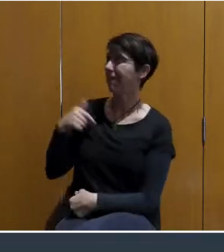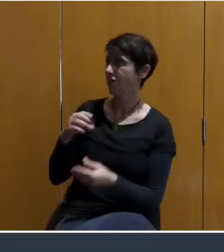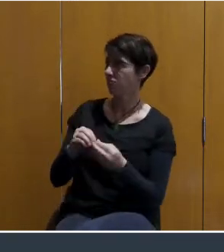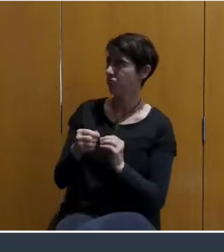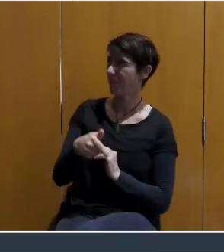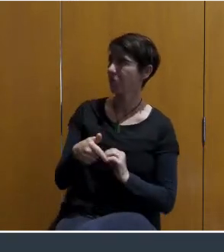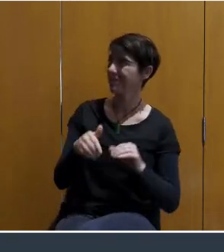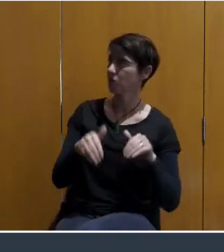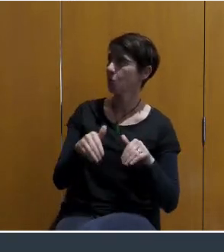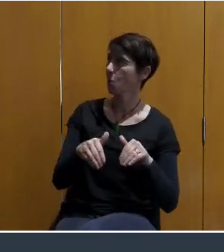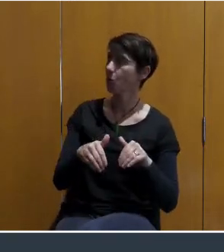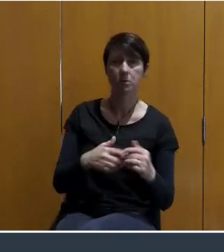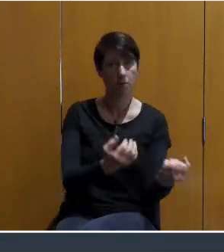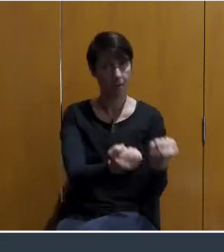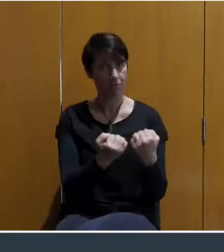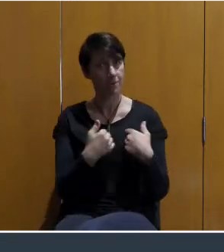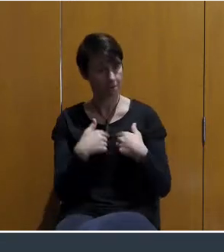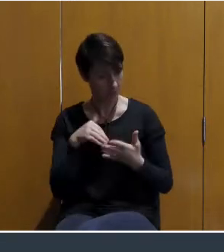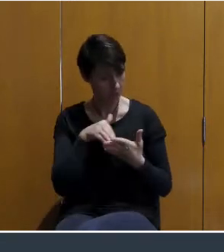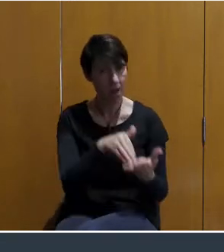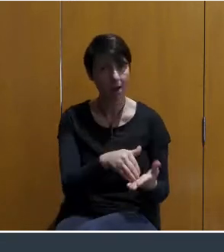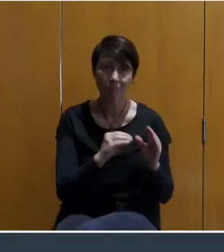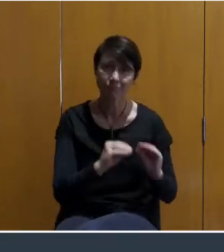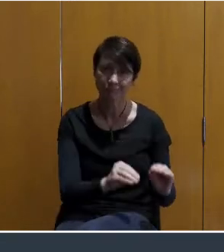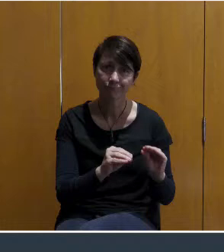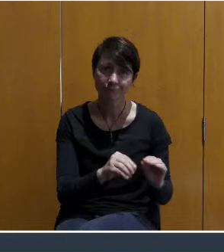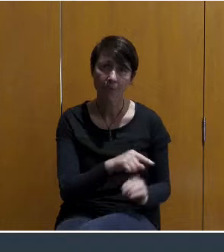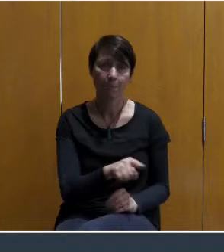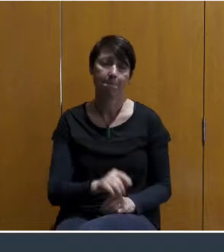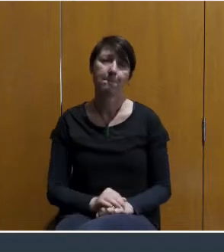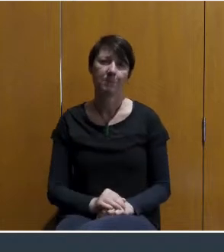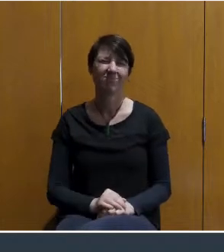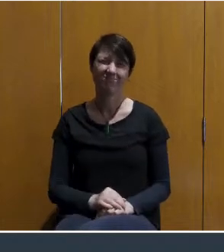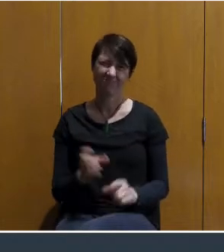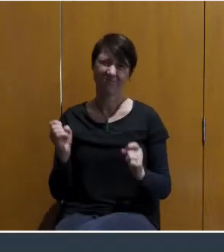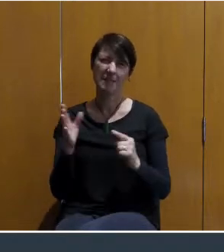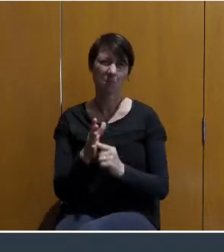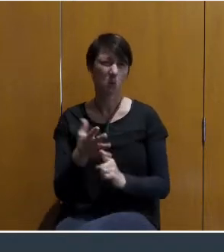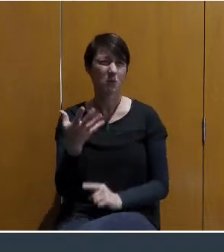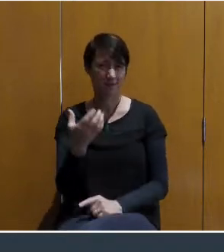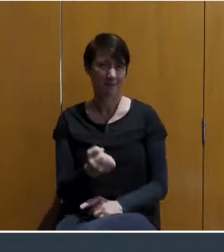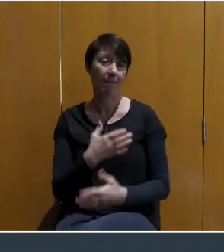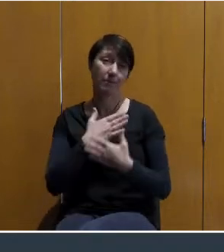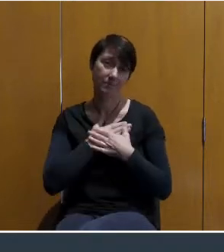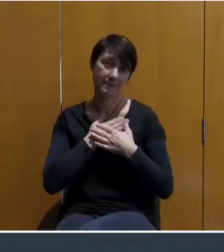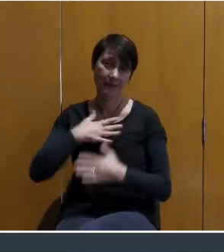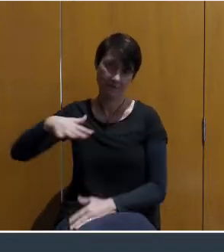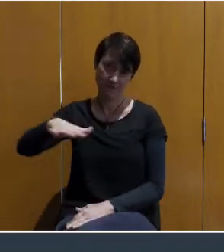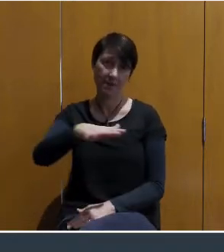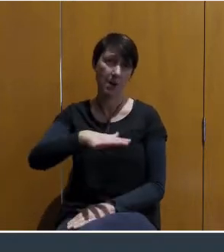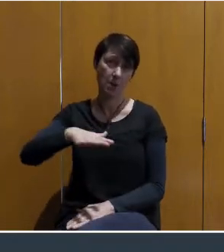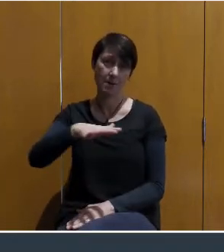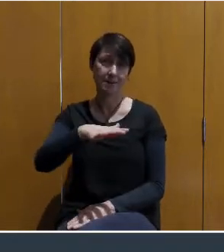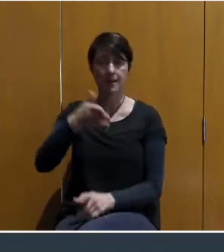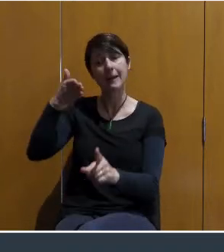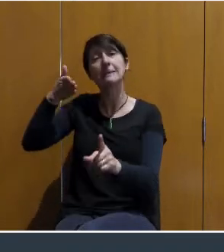I think it's really important that we do provide safe areas that are clearly designated, but